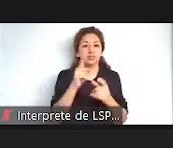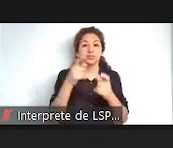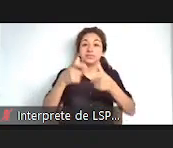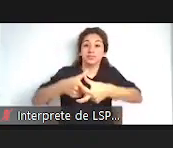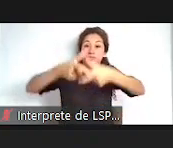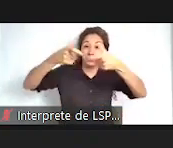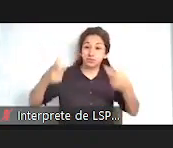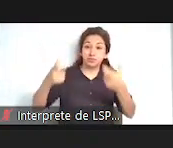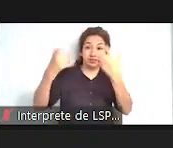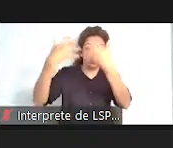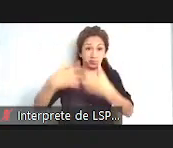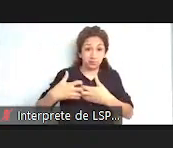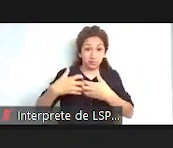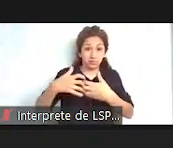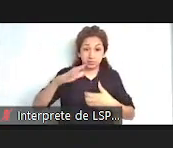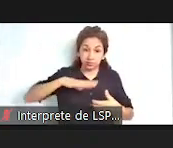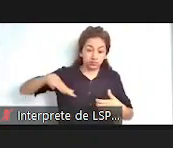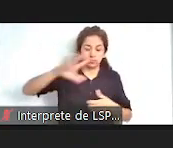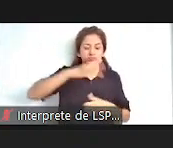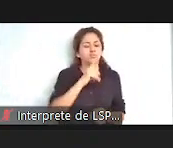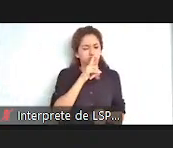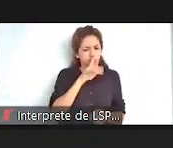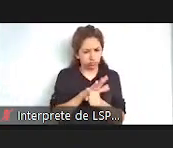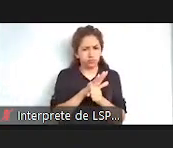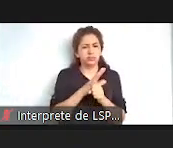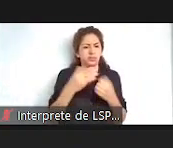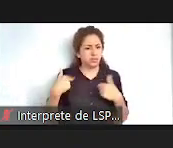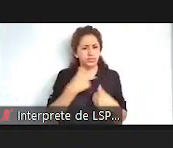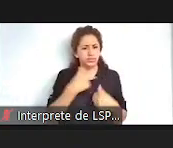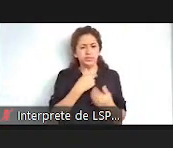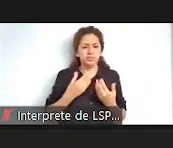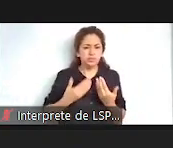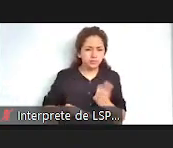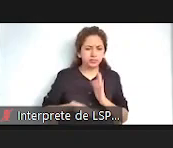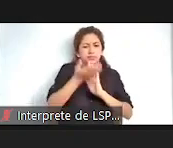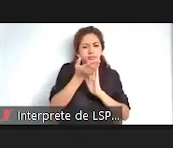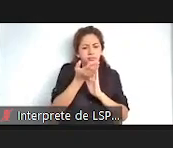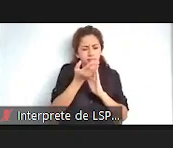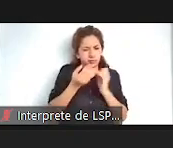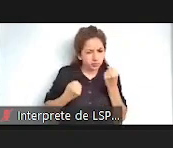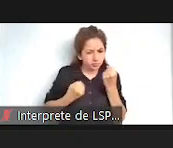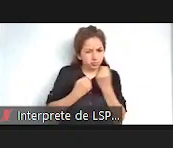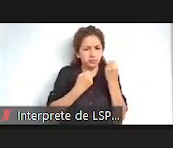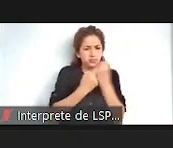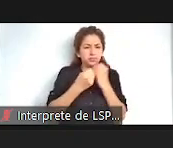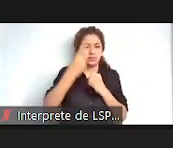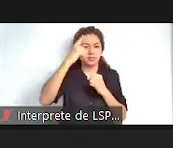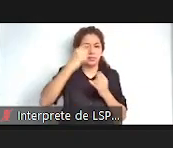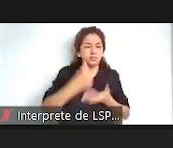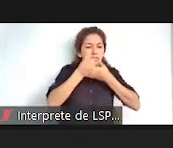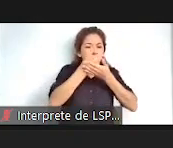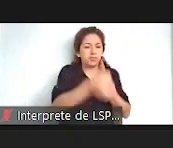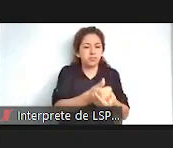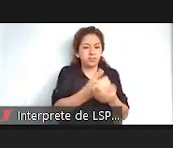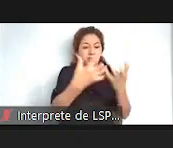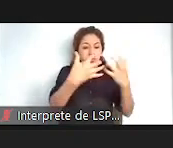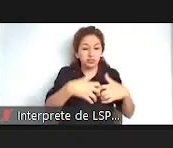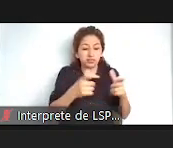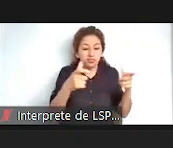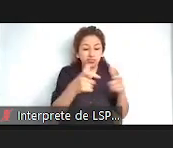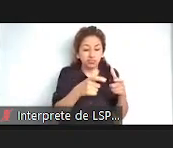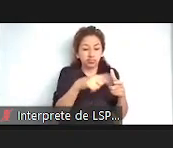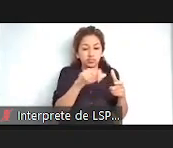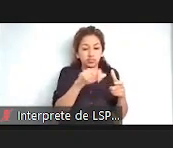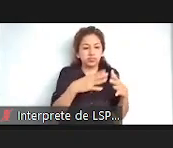this the major companies are committed to have a more active role to